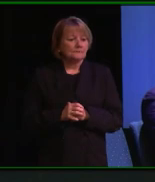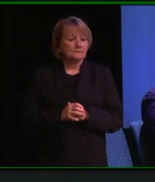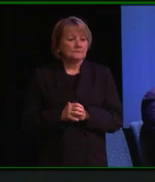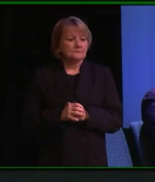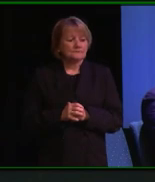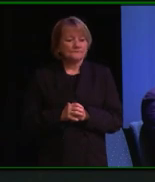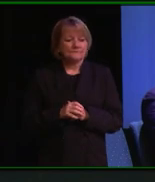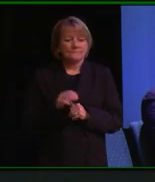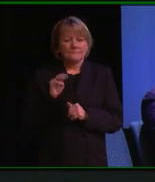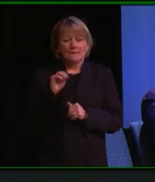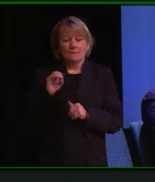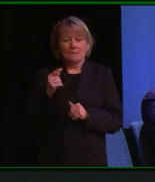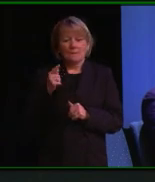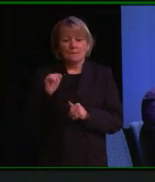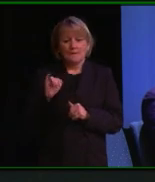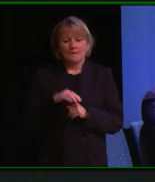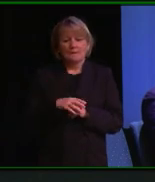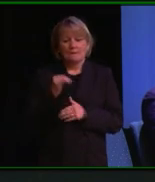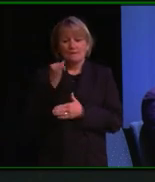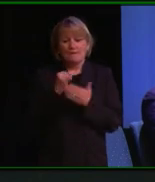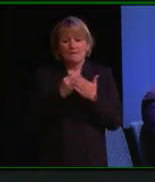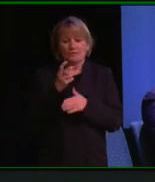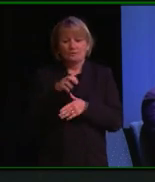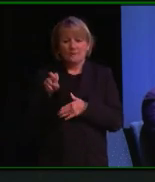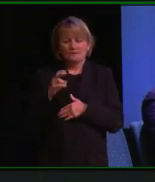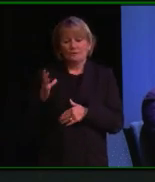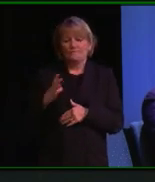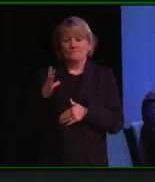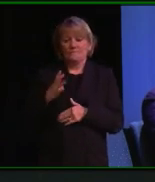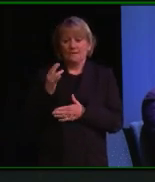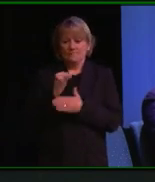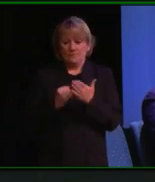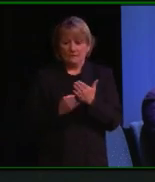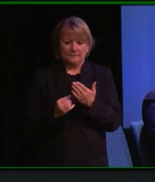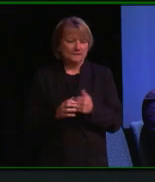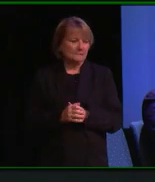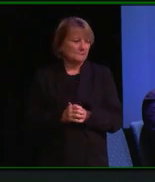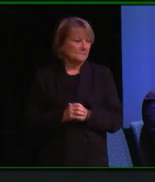Moogie Logan, Art Transfer, Fine Arts.